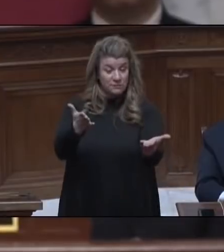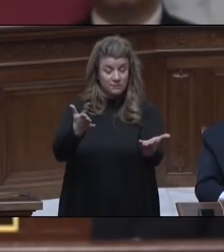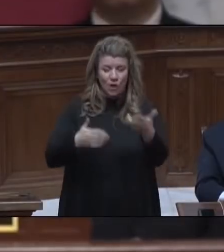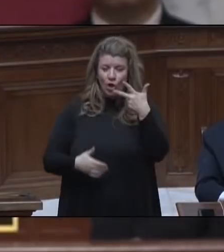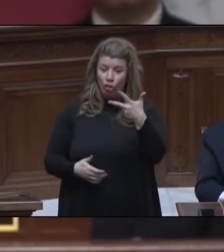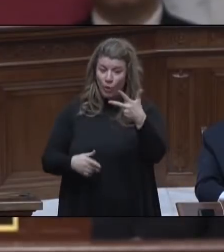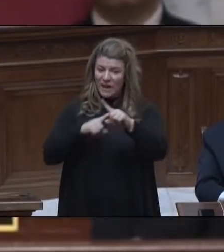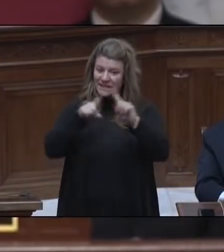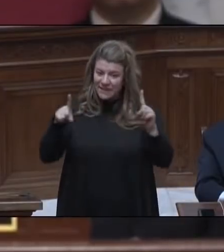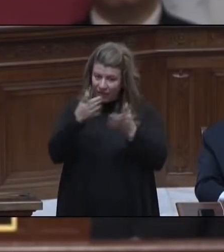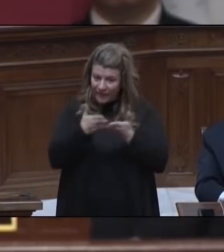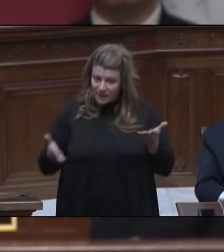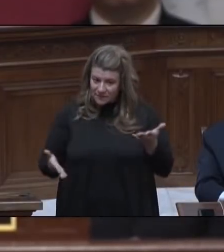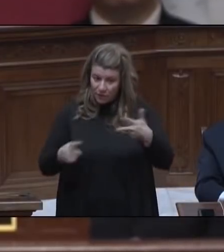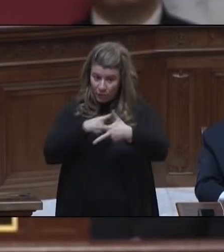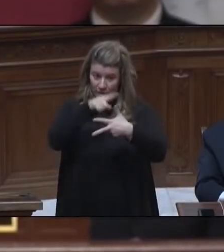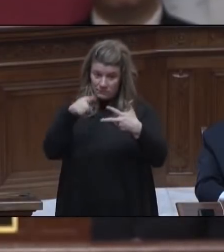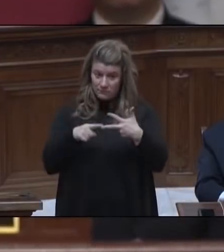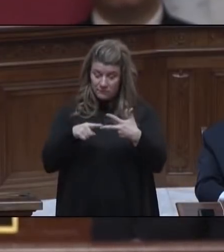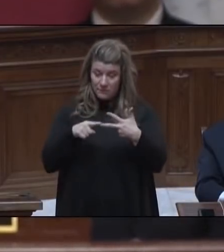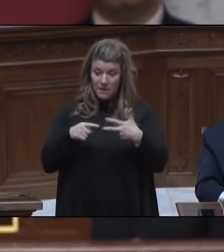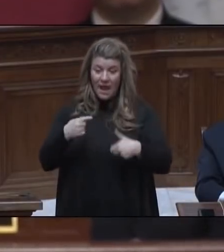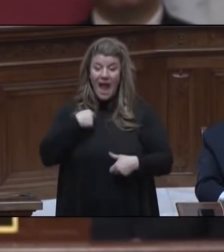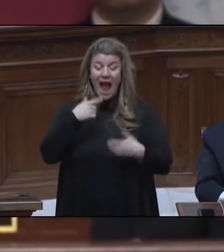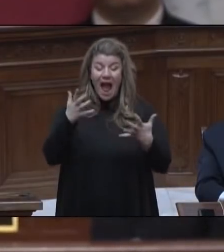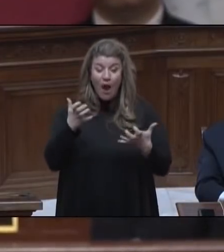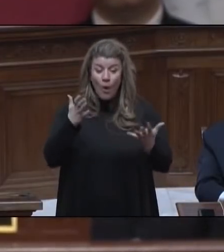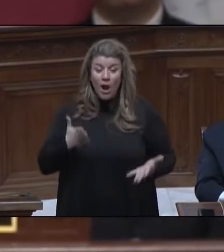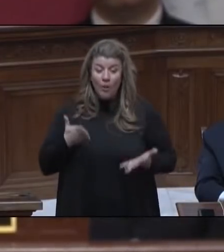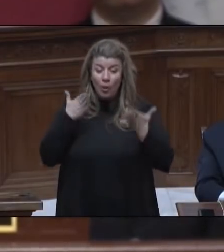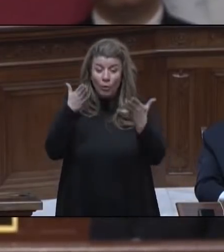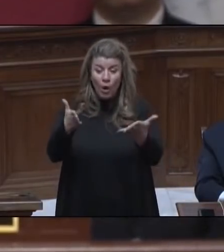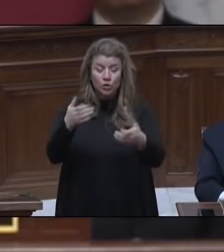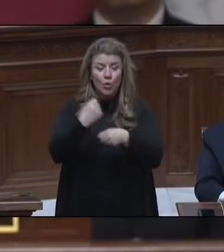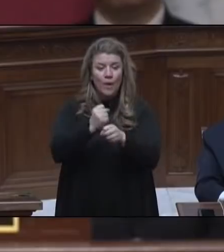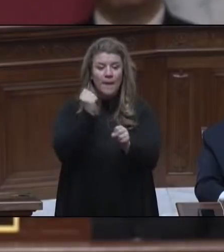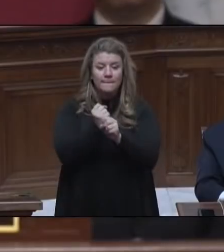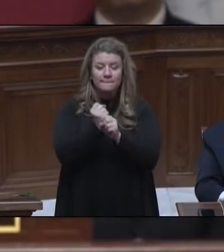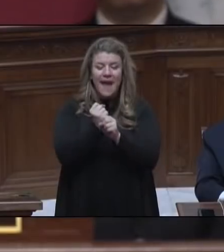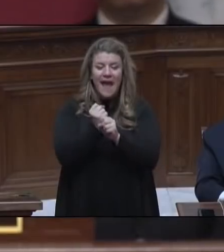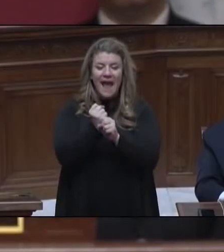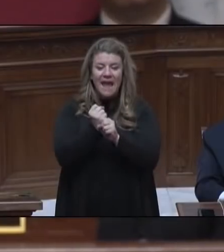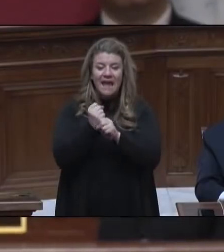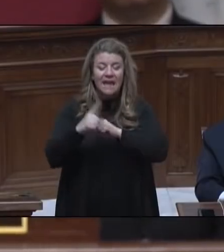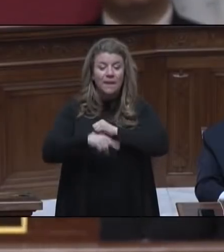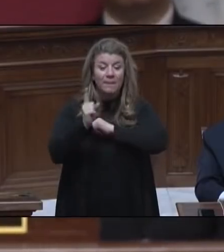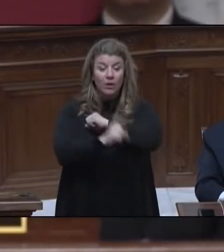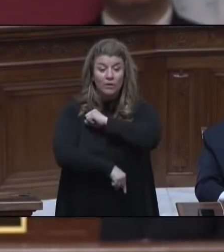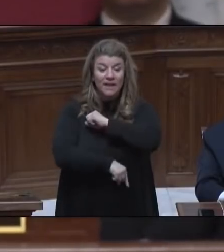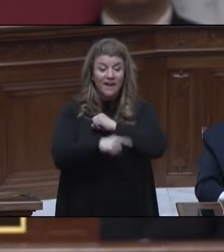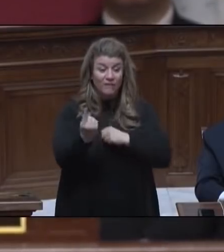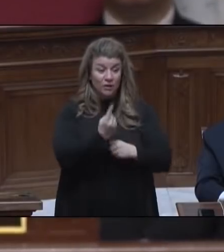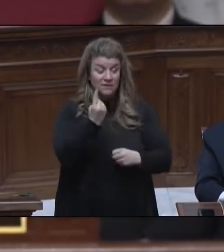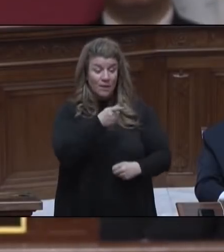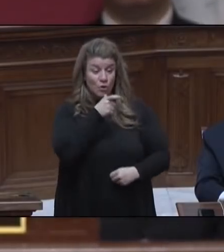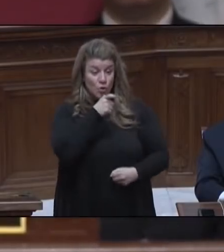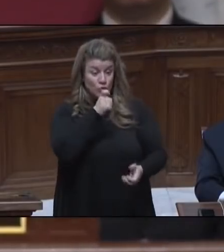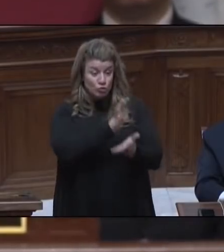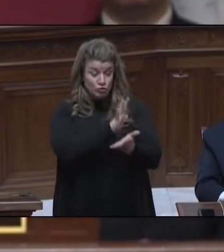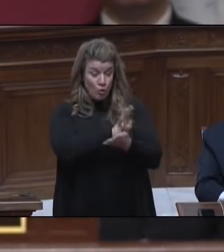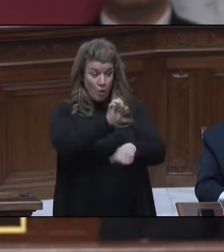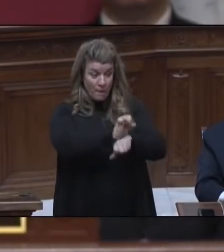3 different things. I want to propose that we make the penalties for somebody that's a school employee